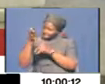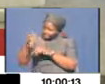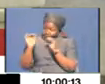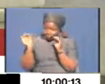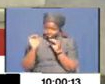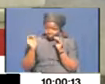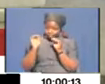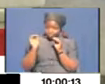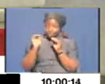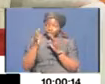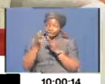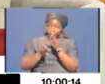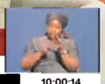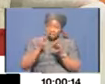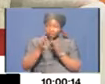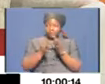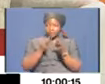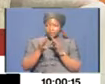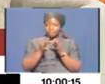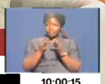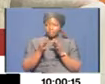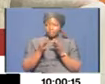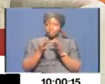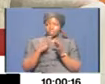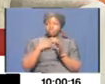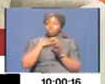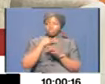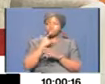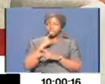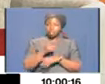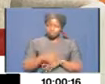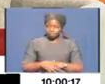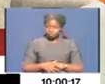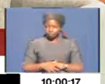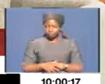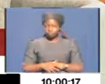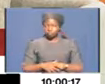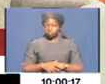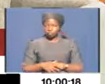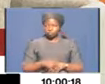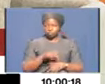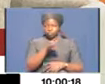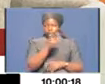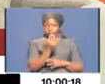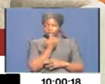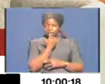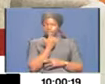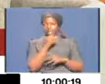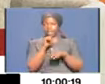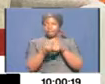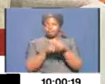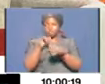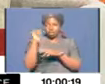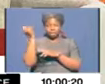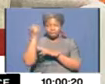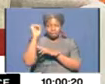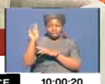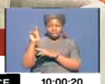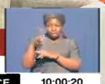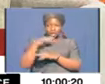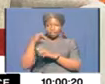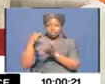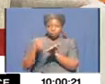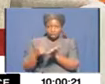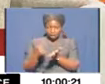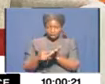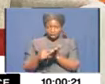Fayaz, if I want to say this, you are asking me about Harambee Stars and Uganda.